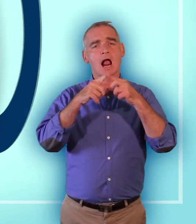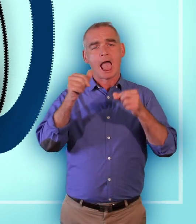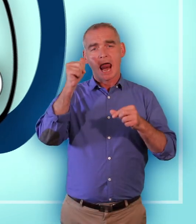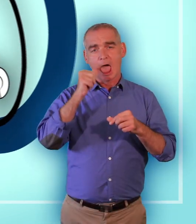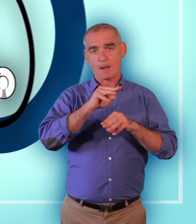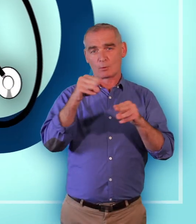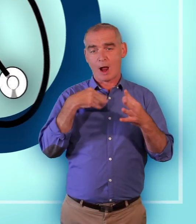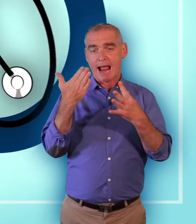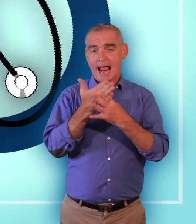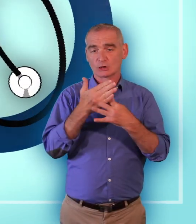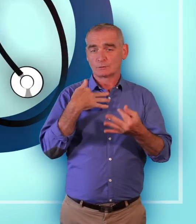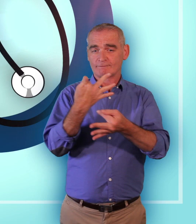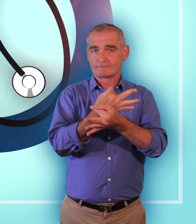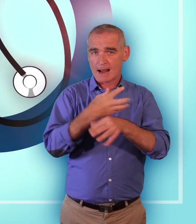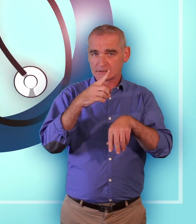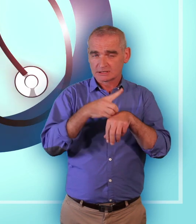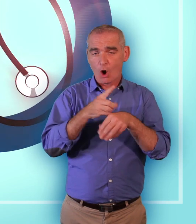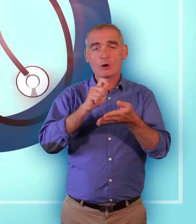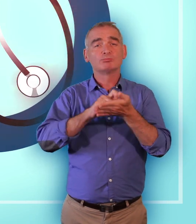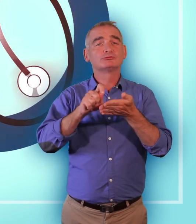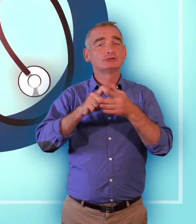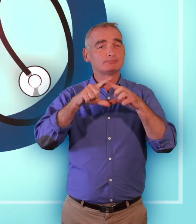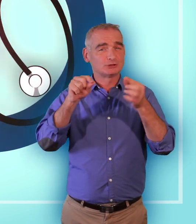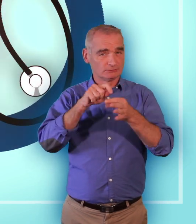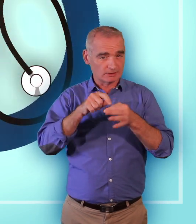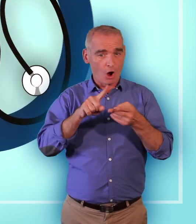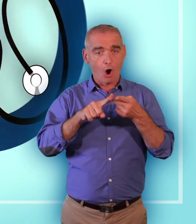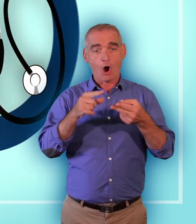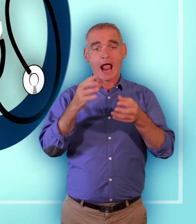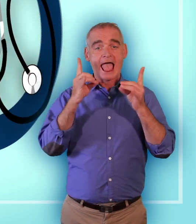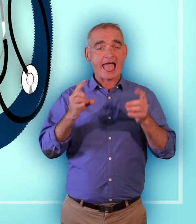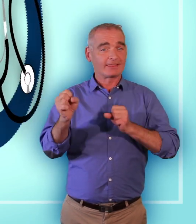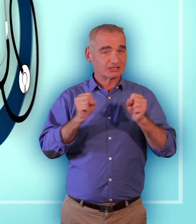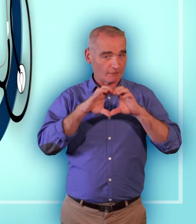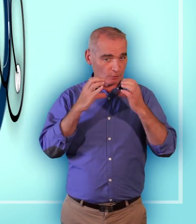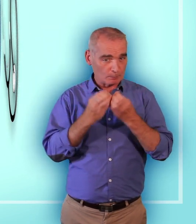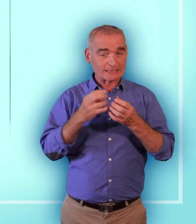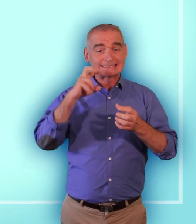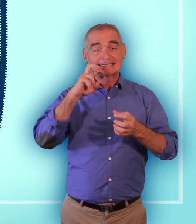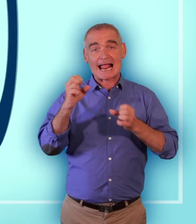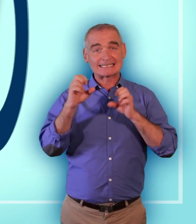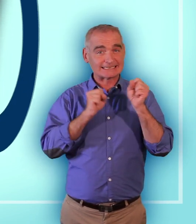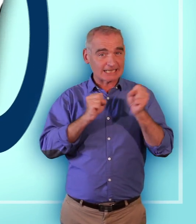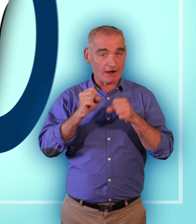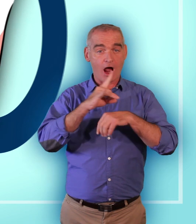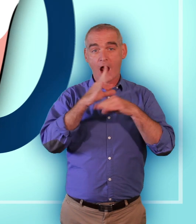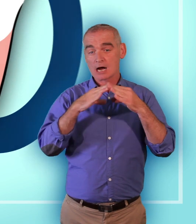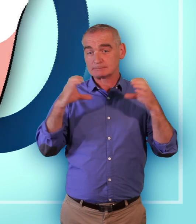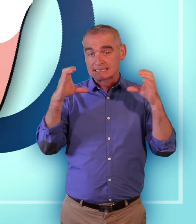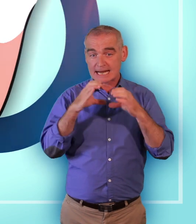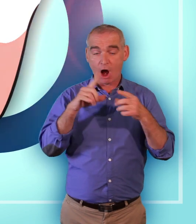Medical cards allow people to access a family doctor, prescribed medicines, community health services, dental services,